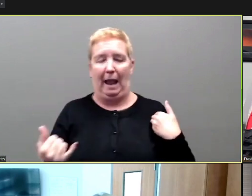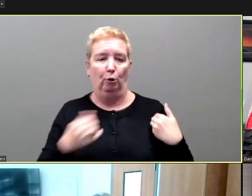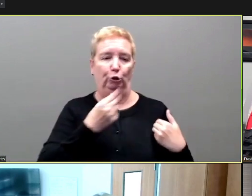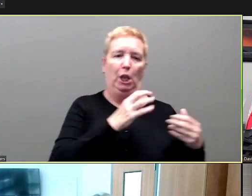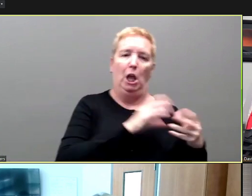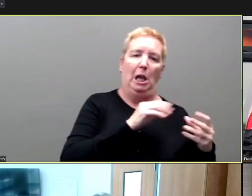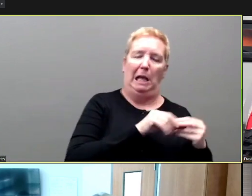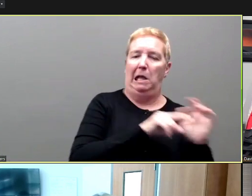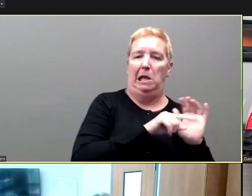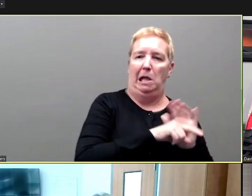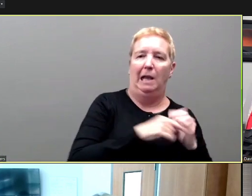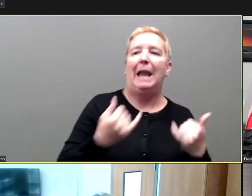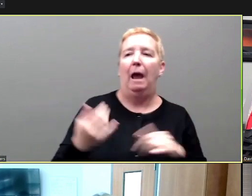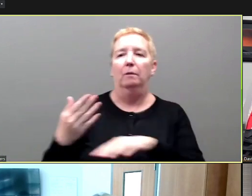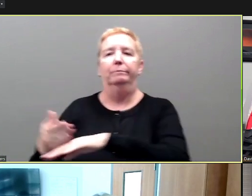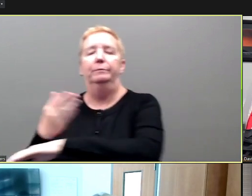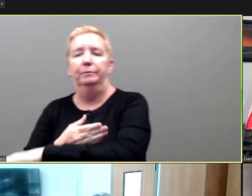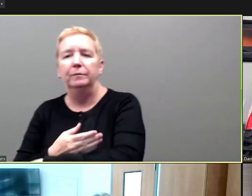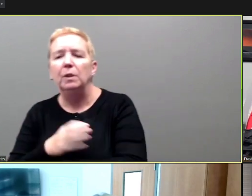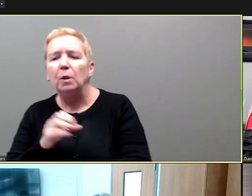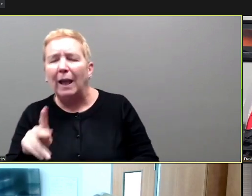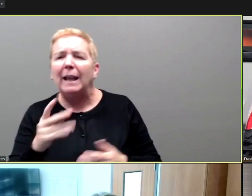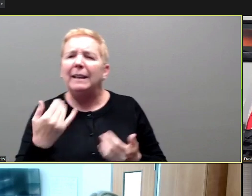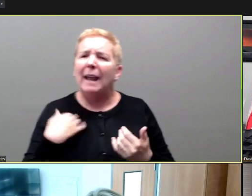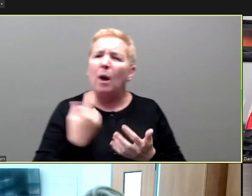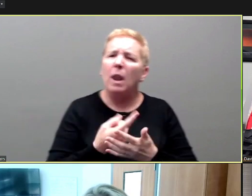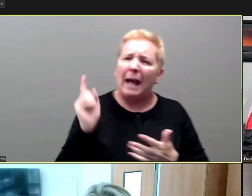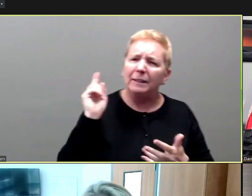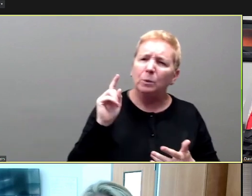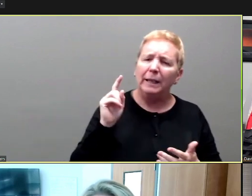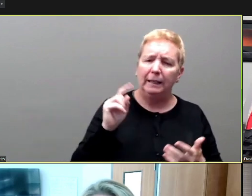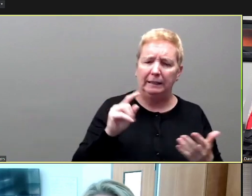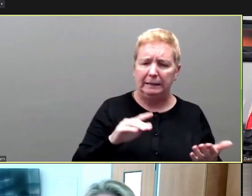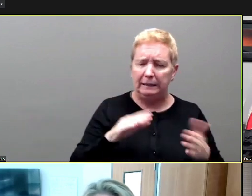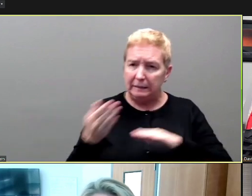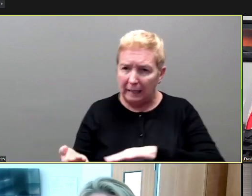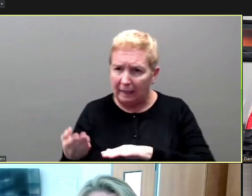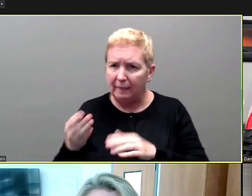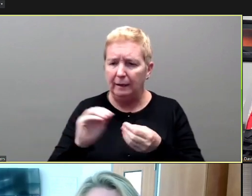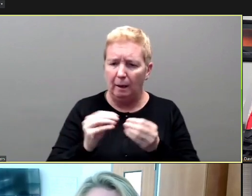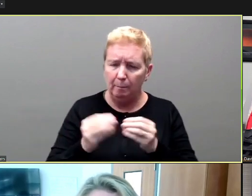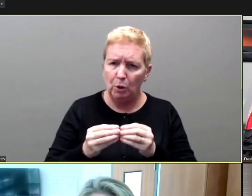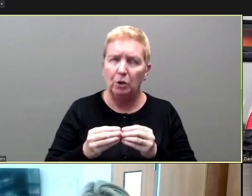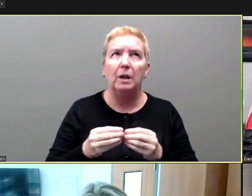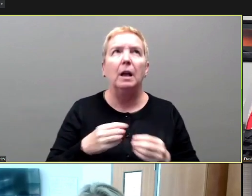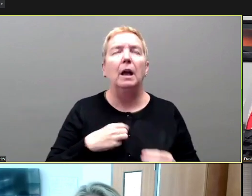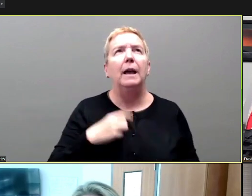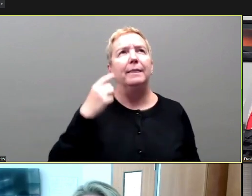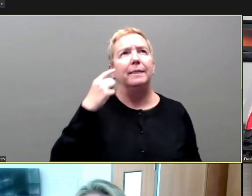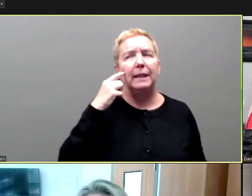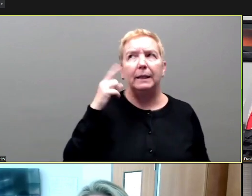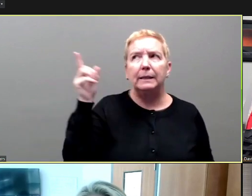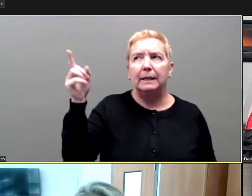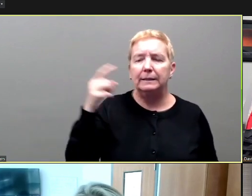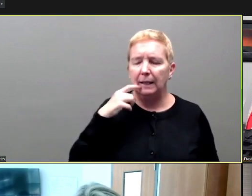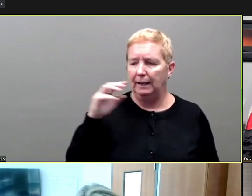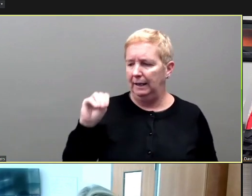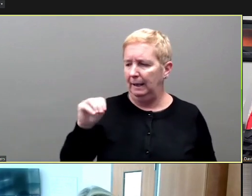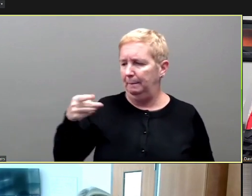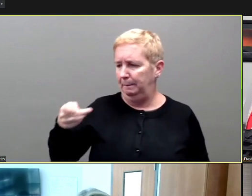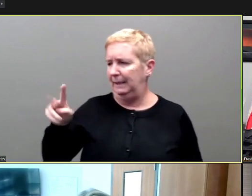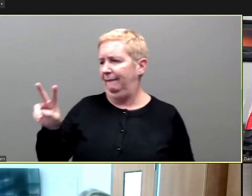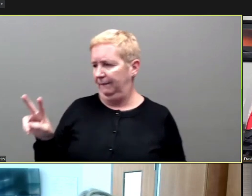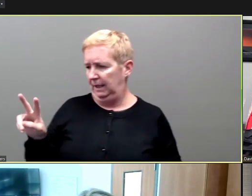CDC, their morbidity and mortality weekly report, they were looking at, I guess, a new survey of monkeypox